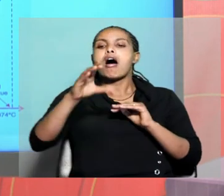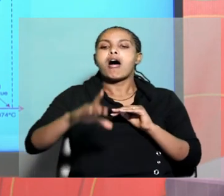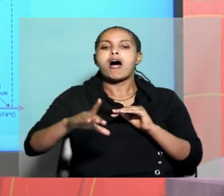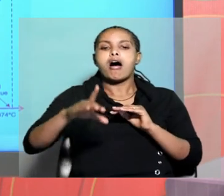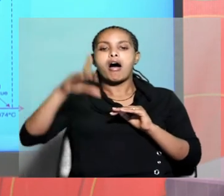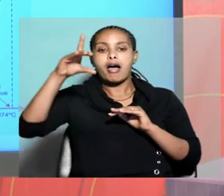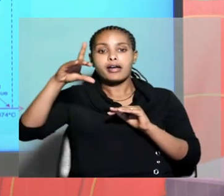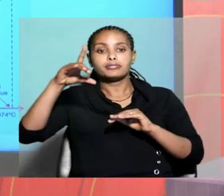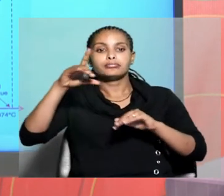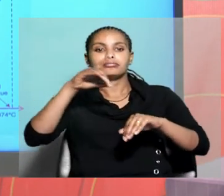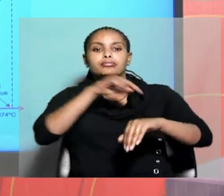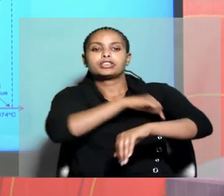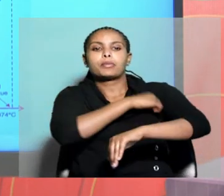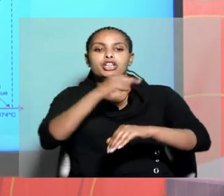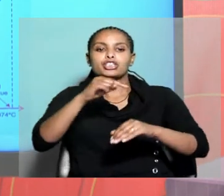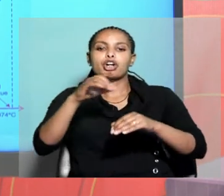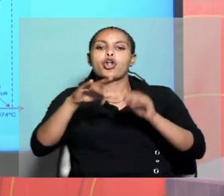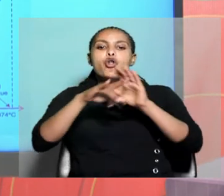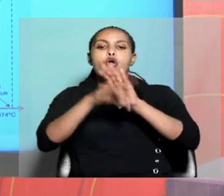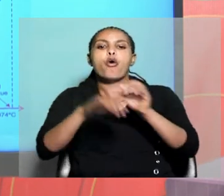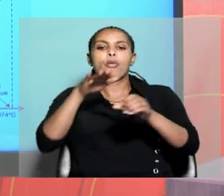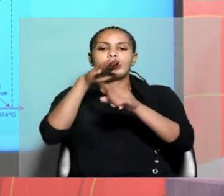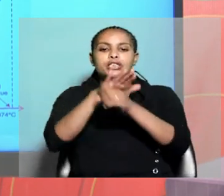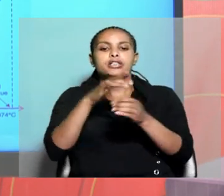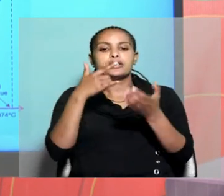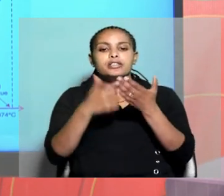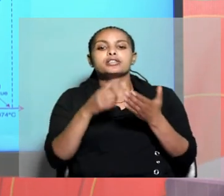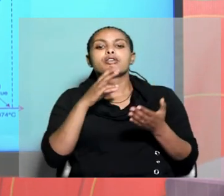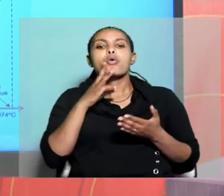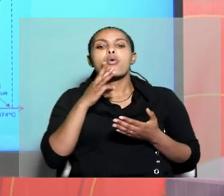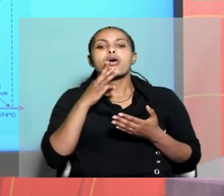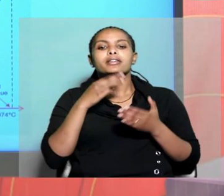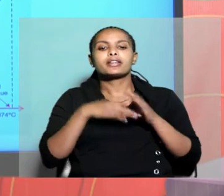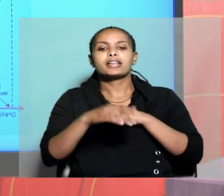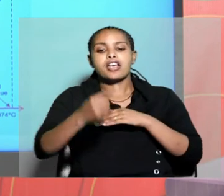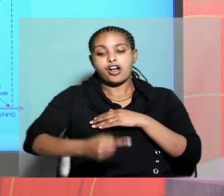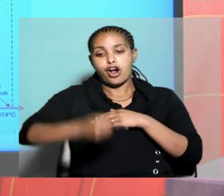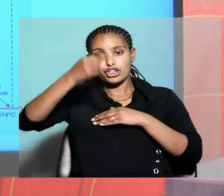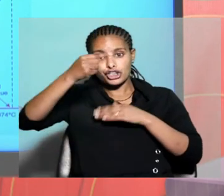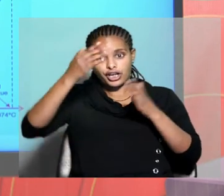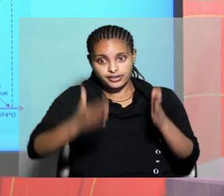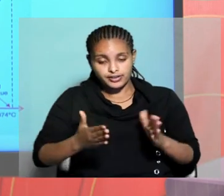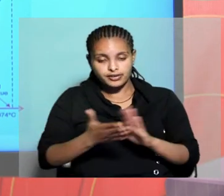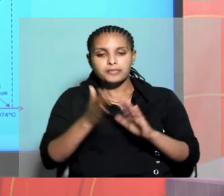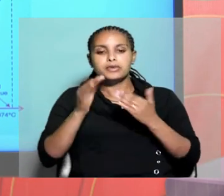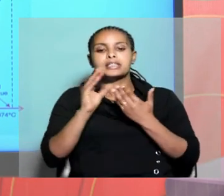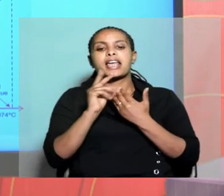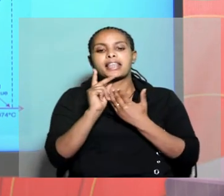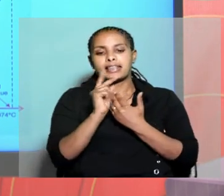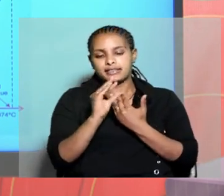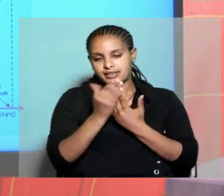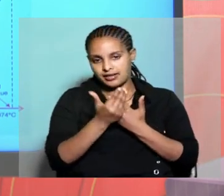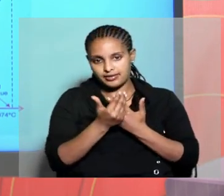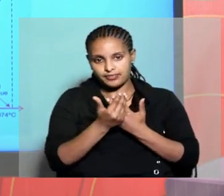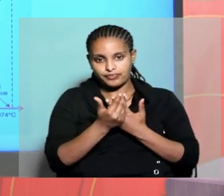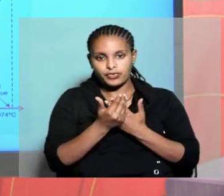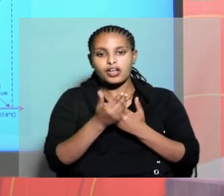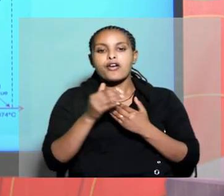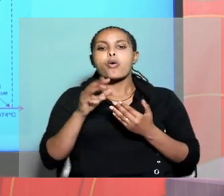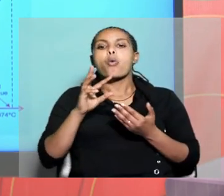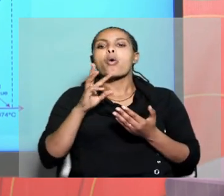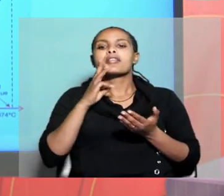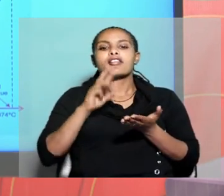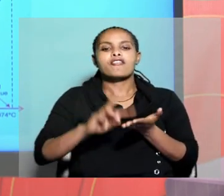and low pressure. This is water in gaseous state, water